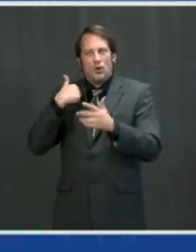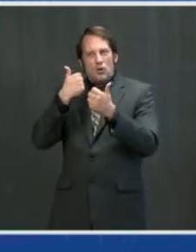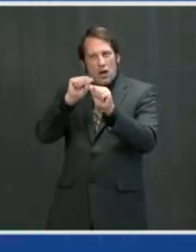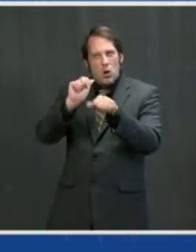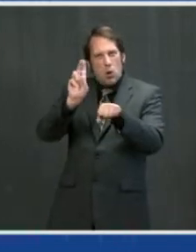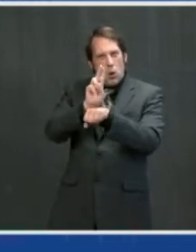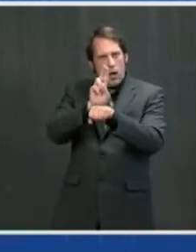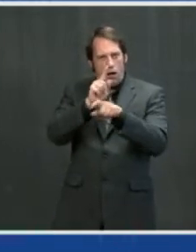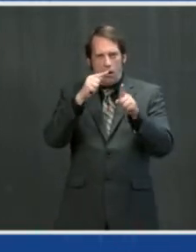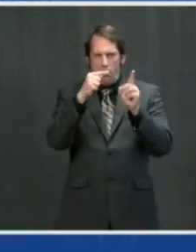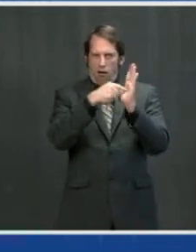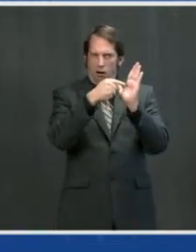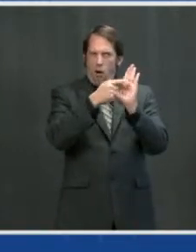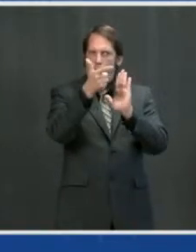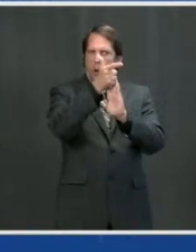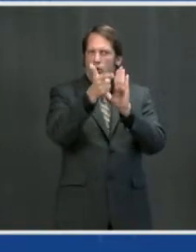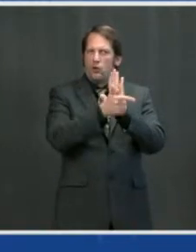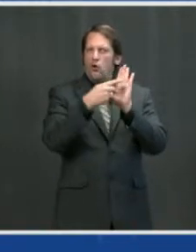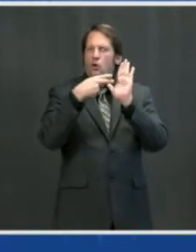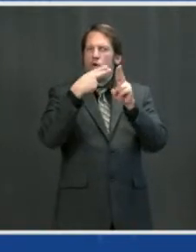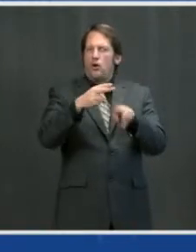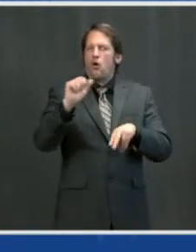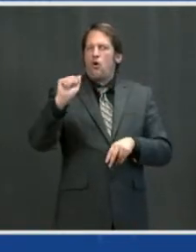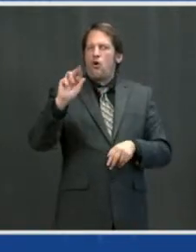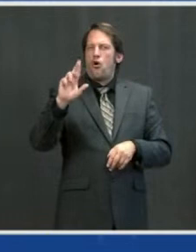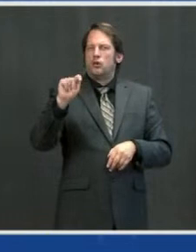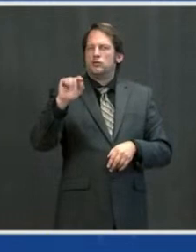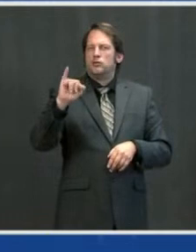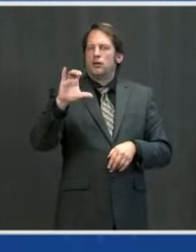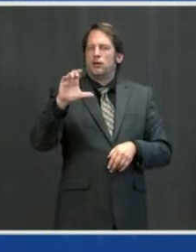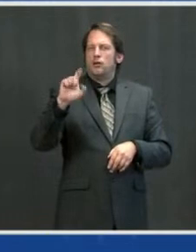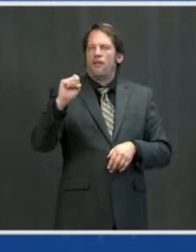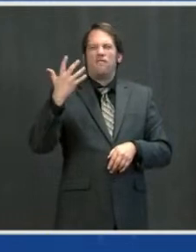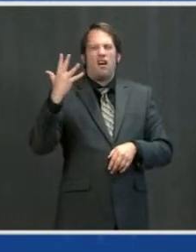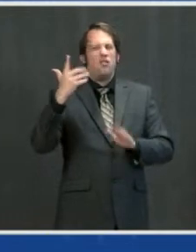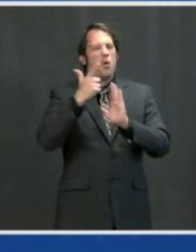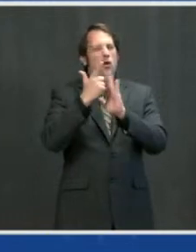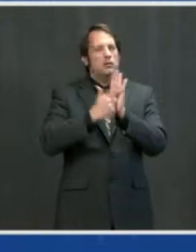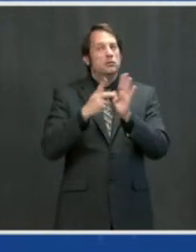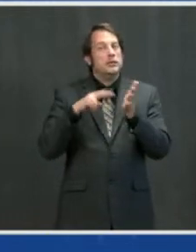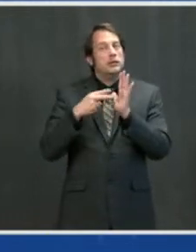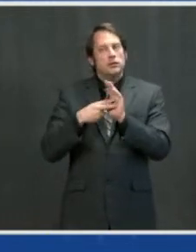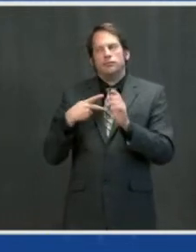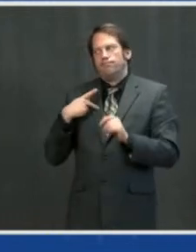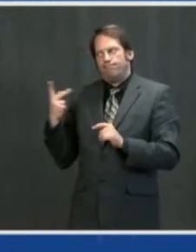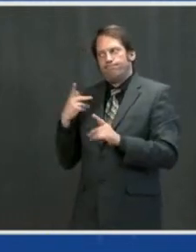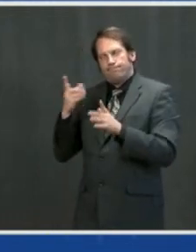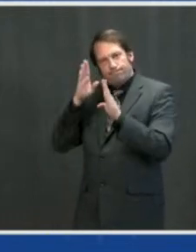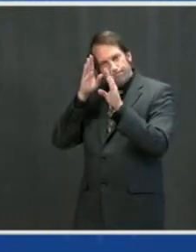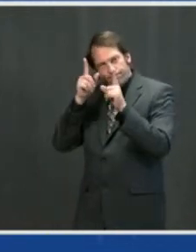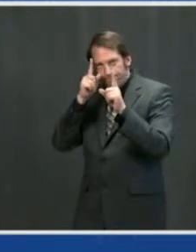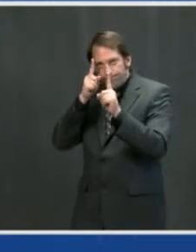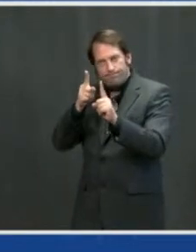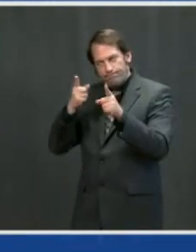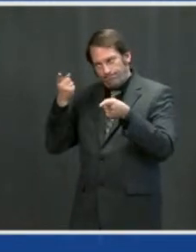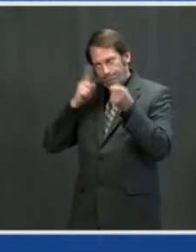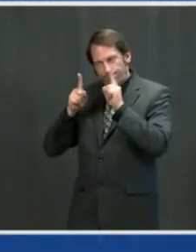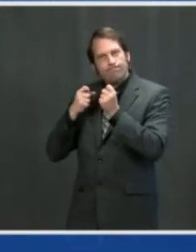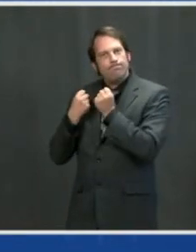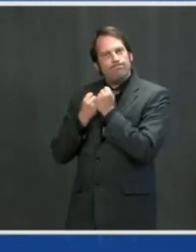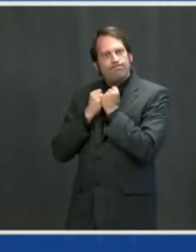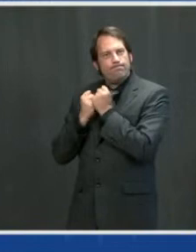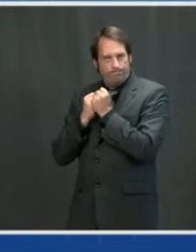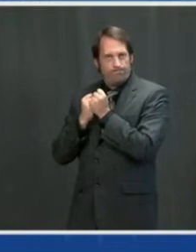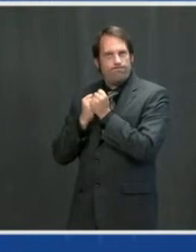Senkaku Islands. We also agreed to accelerate the review underway between our two countries on the specific means